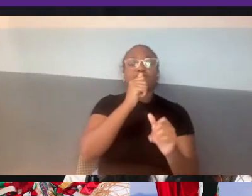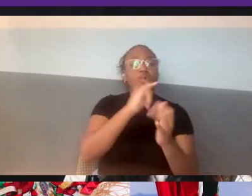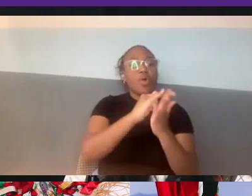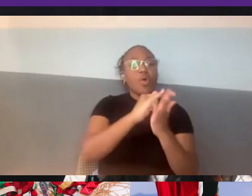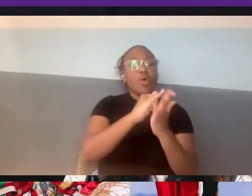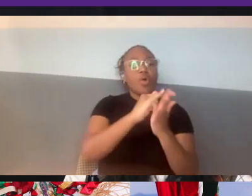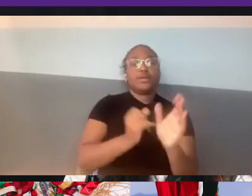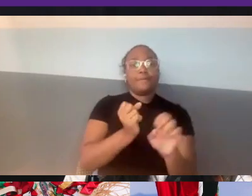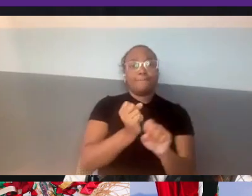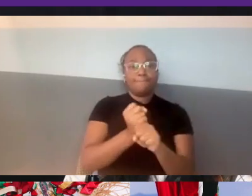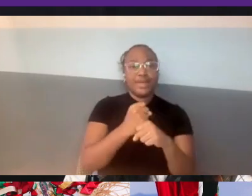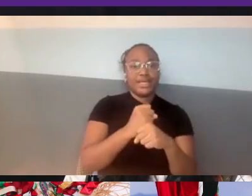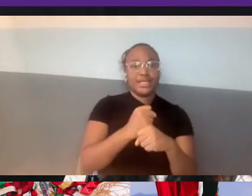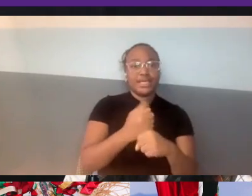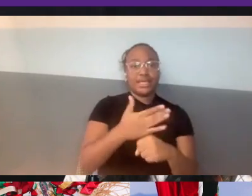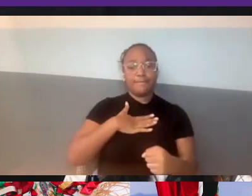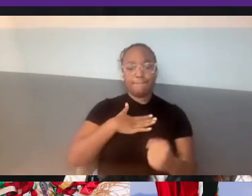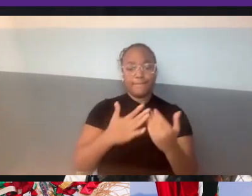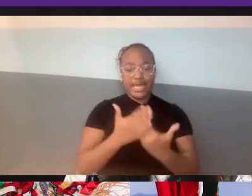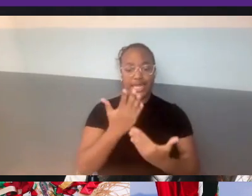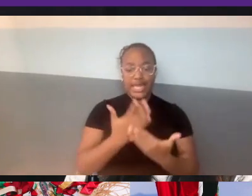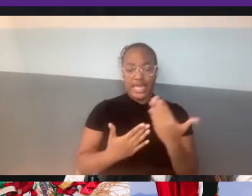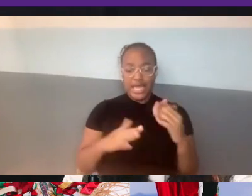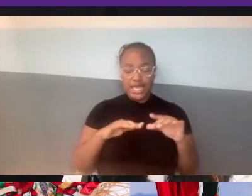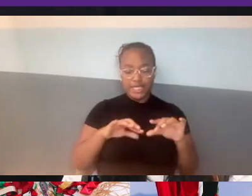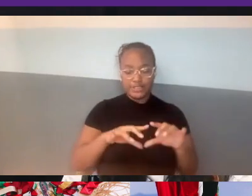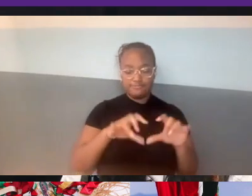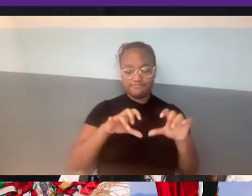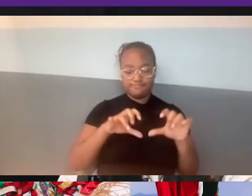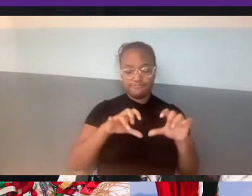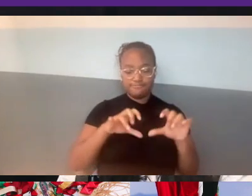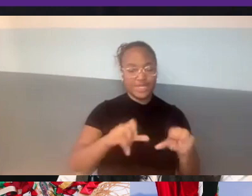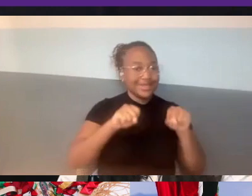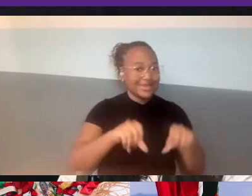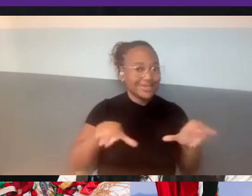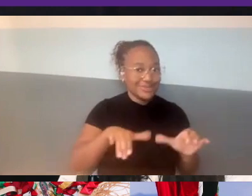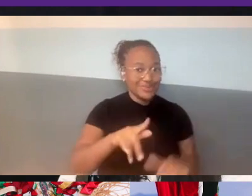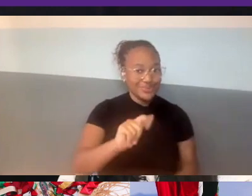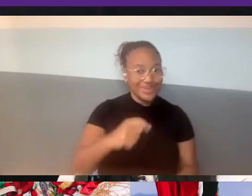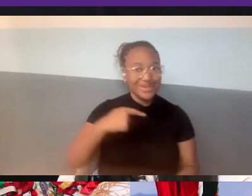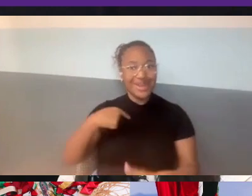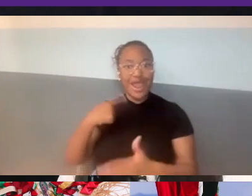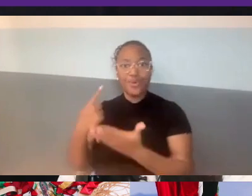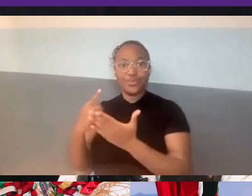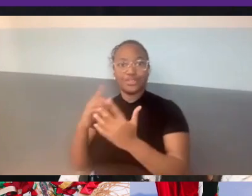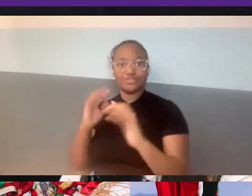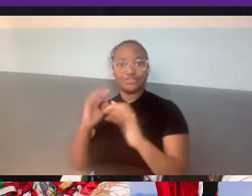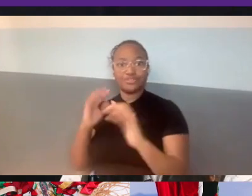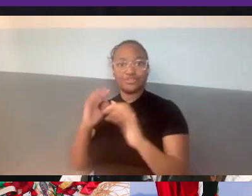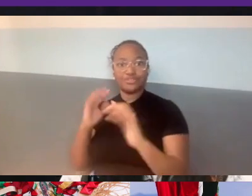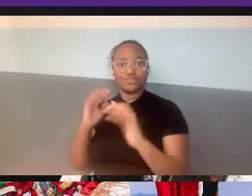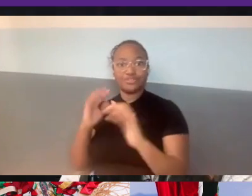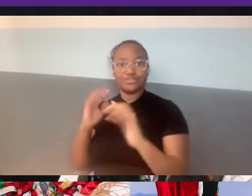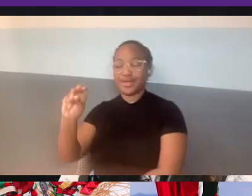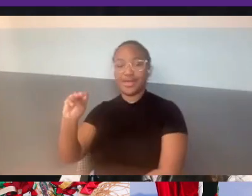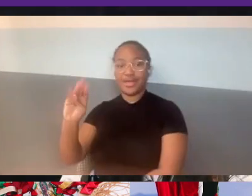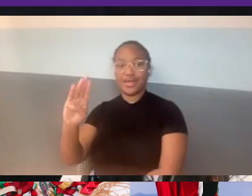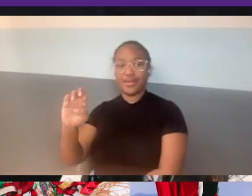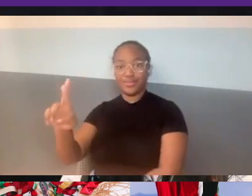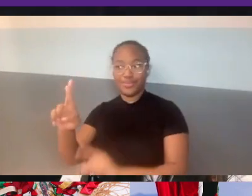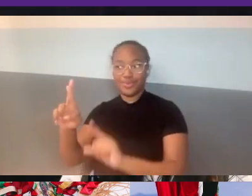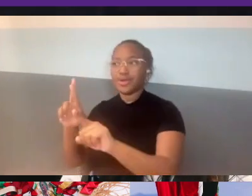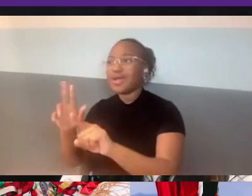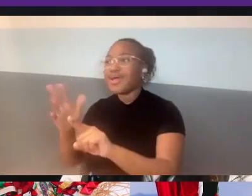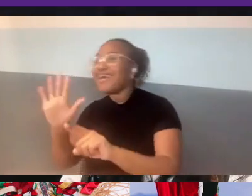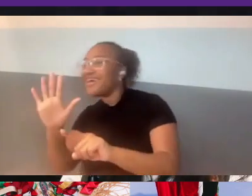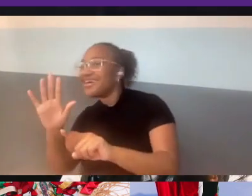know I was talking to Amber. Is Amber still? Hey, Amber is an incredible art maker and artist. And we